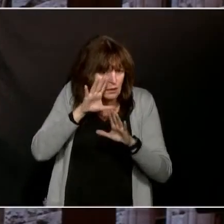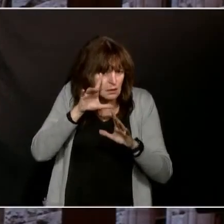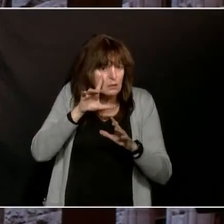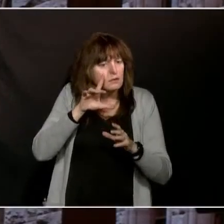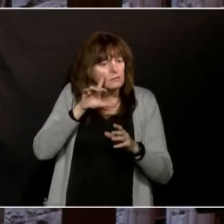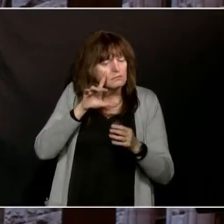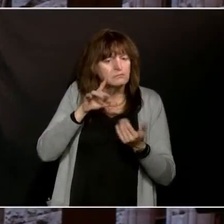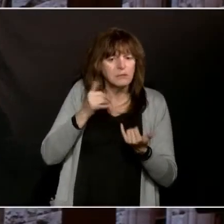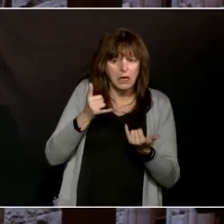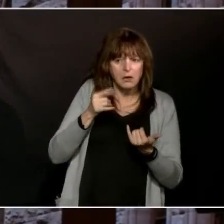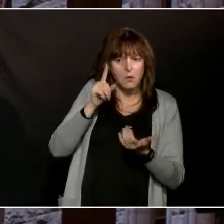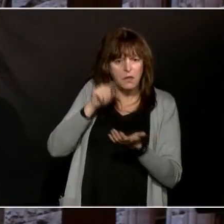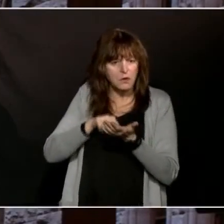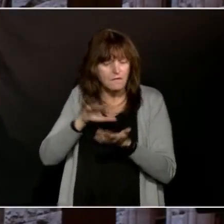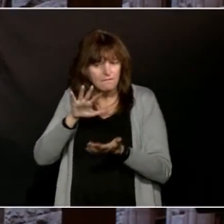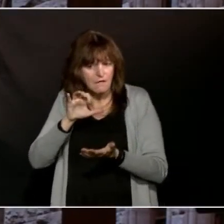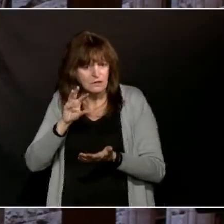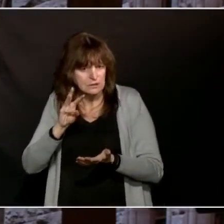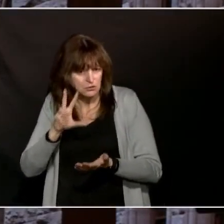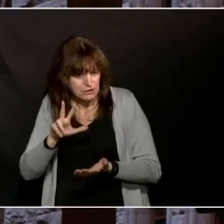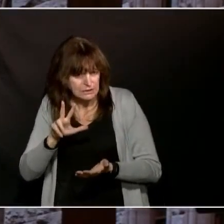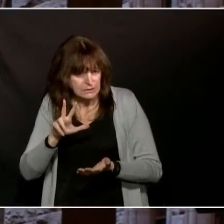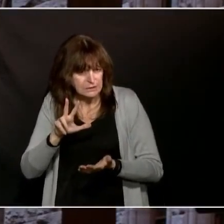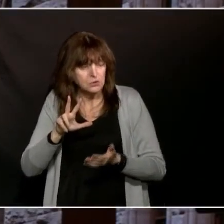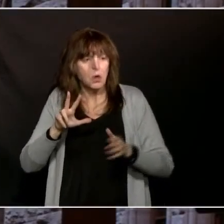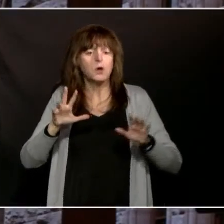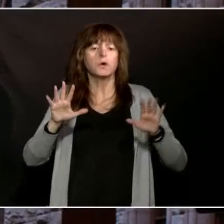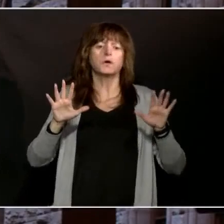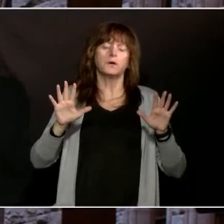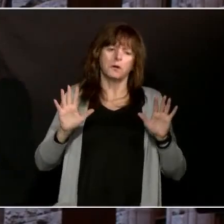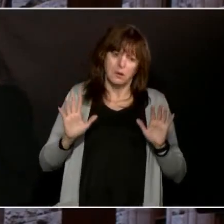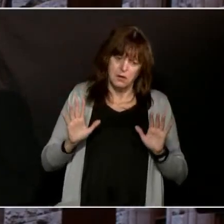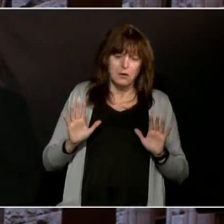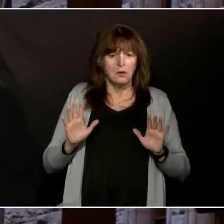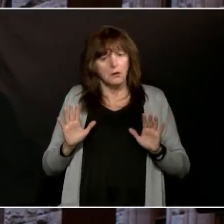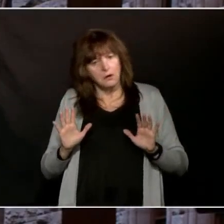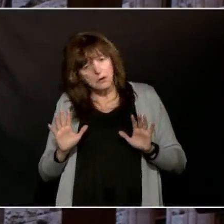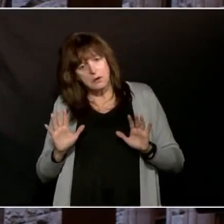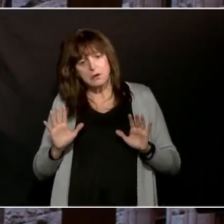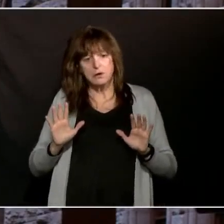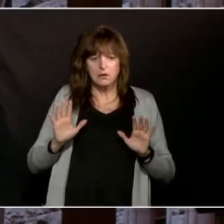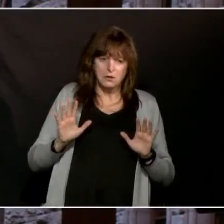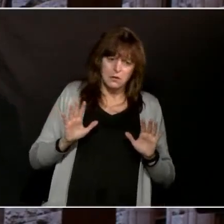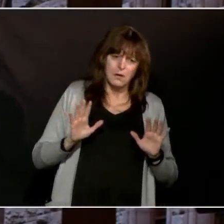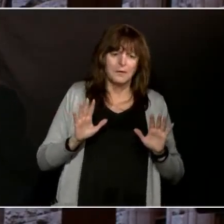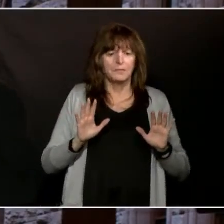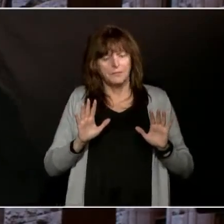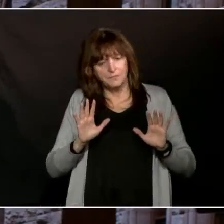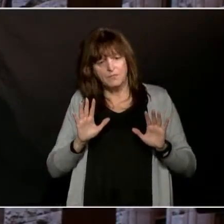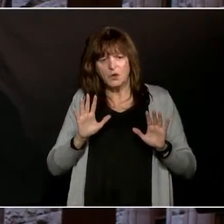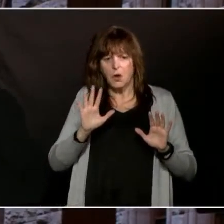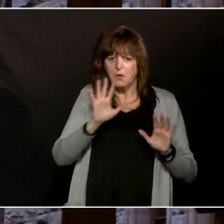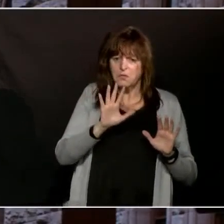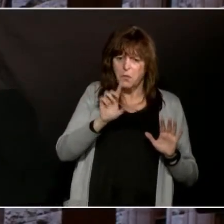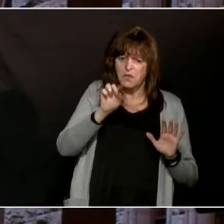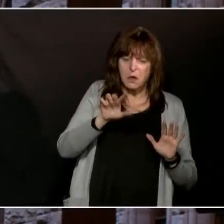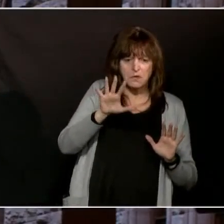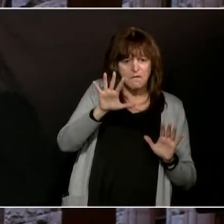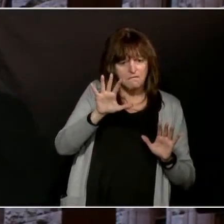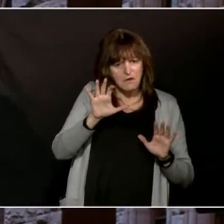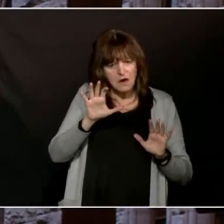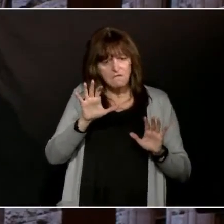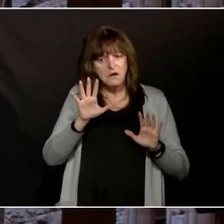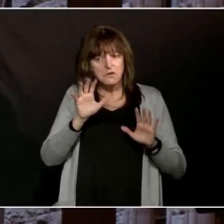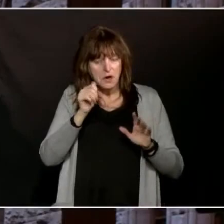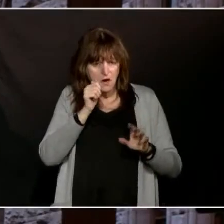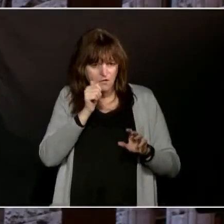1,563. And that seems to be where we've been hovering around this 1,500 or just below that at this time, which was excellent because we're